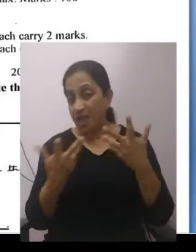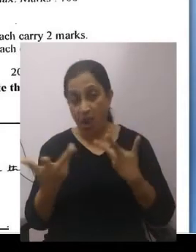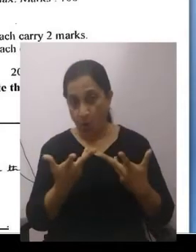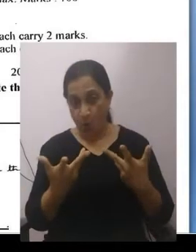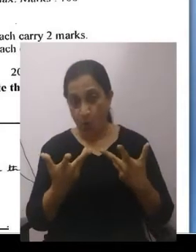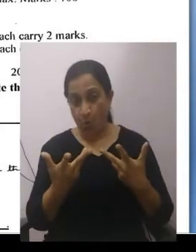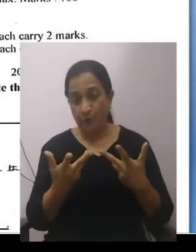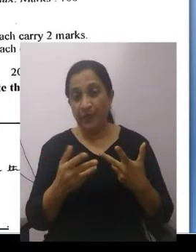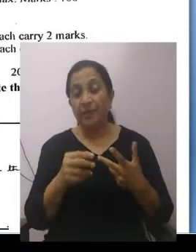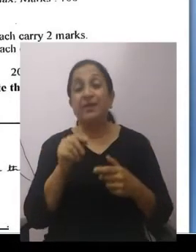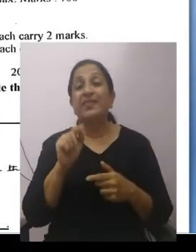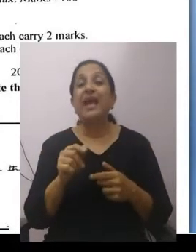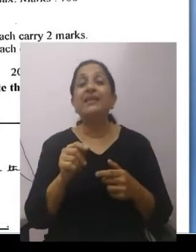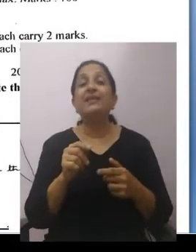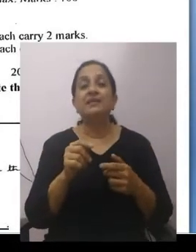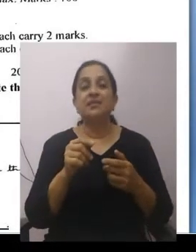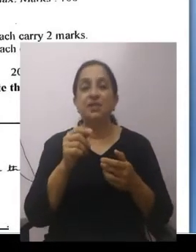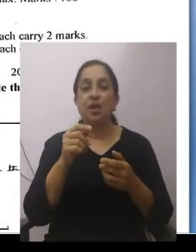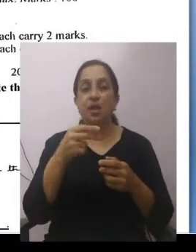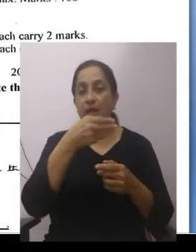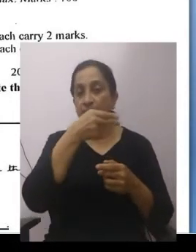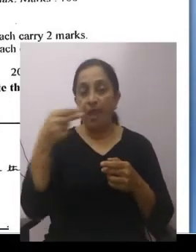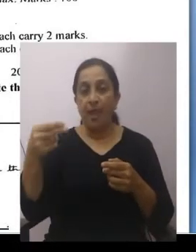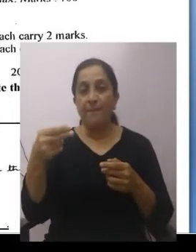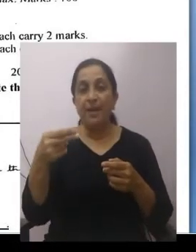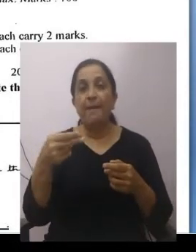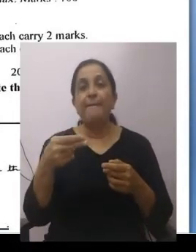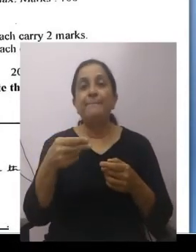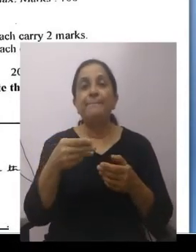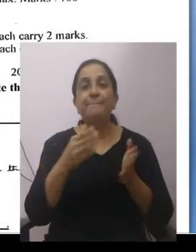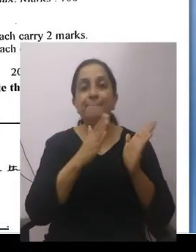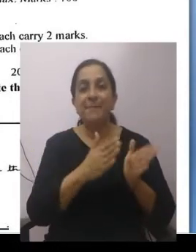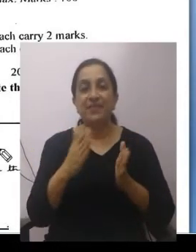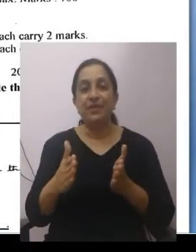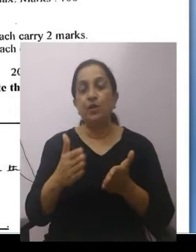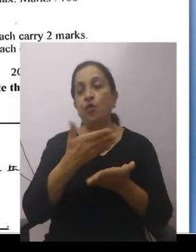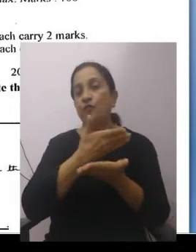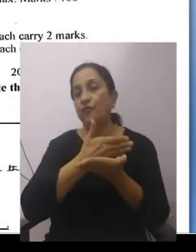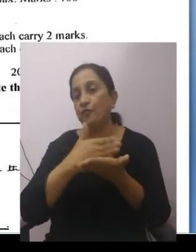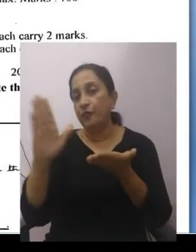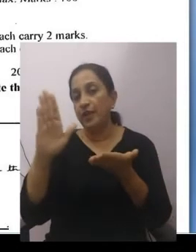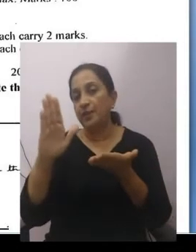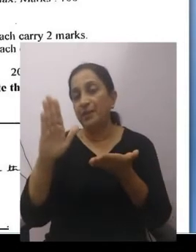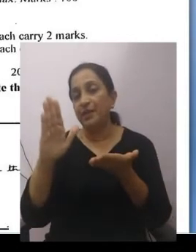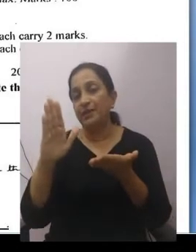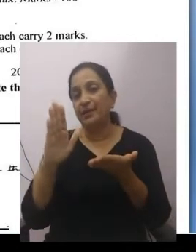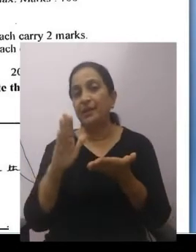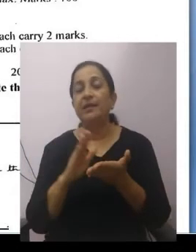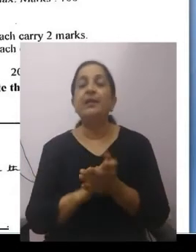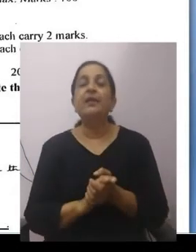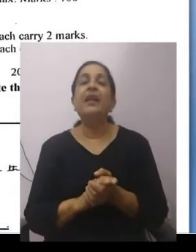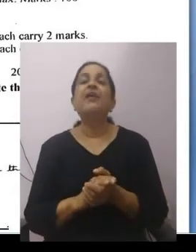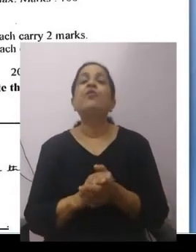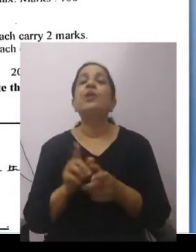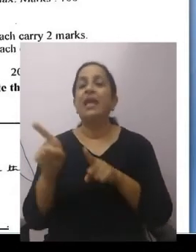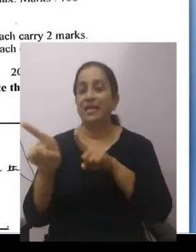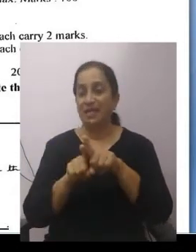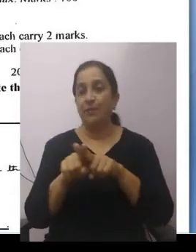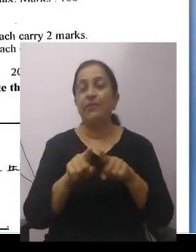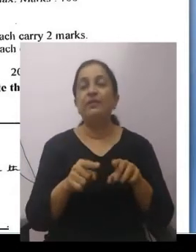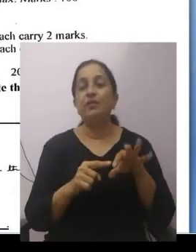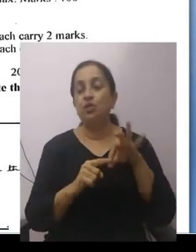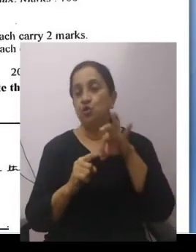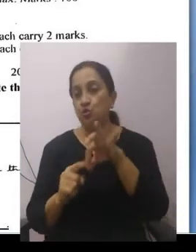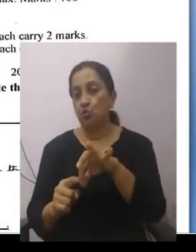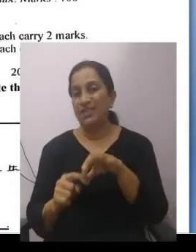is called as method of elimination. I will tell you what it is. Now suppose come to the first problem here.